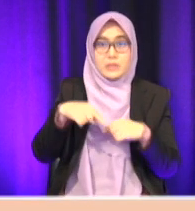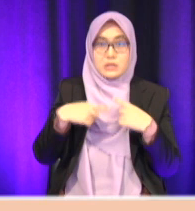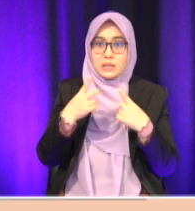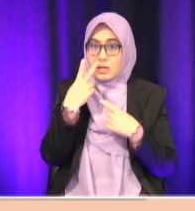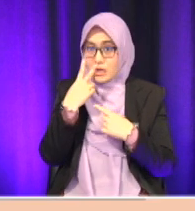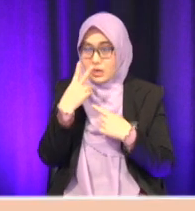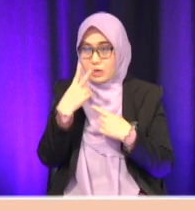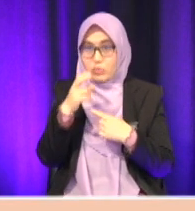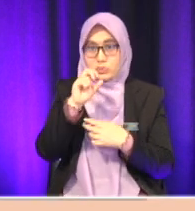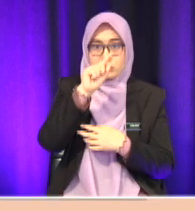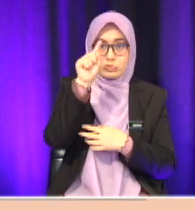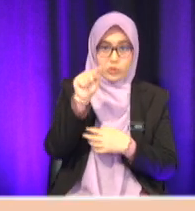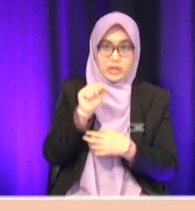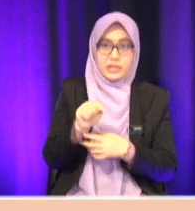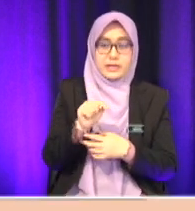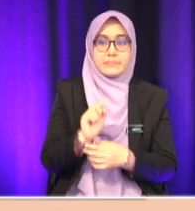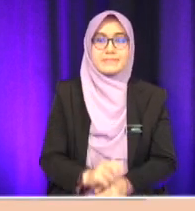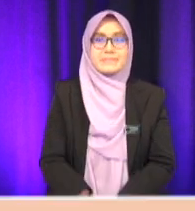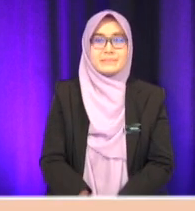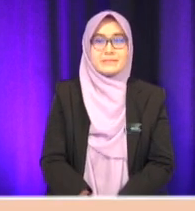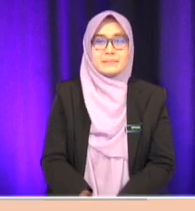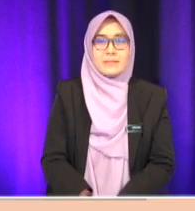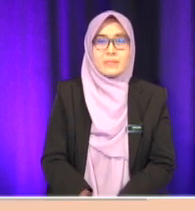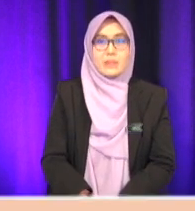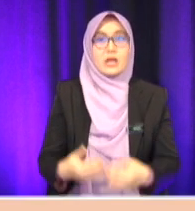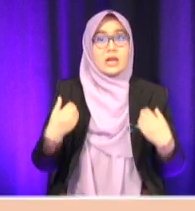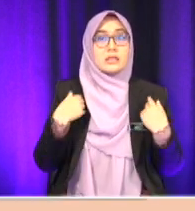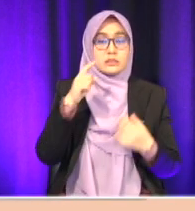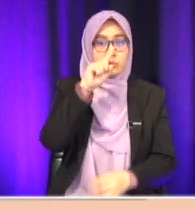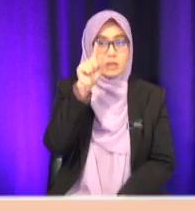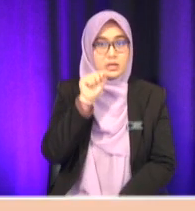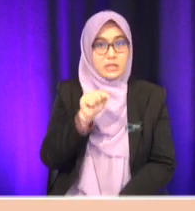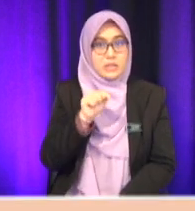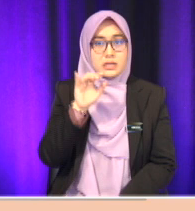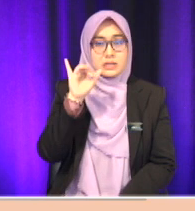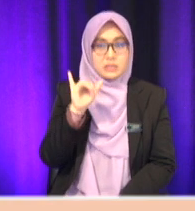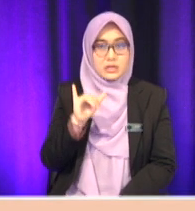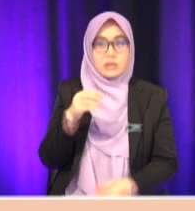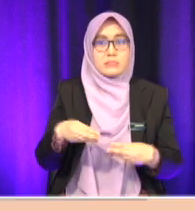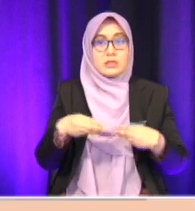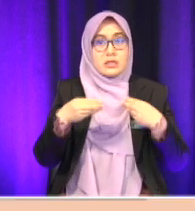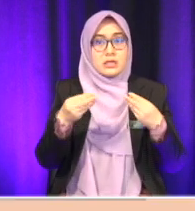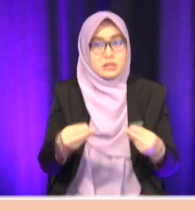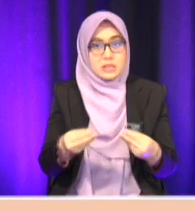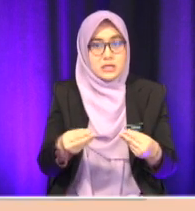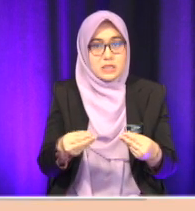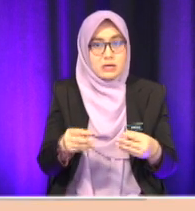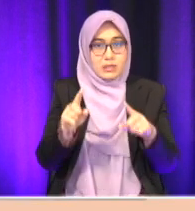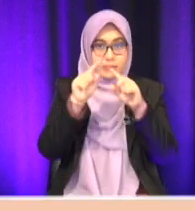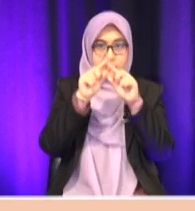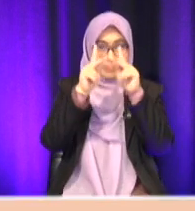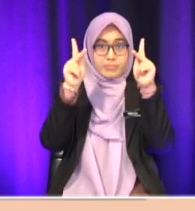questions you are given, for some of the questions, you are given the specific paragraph.